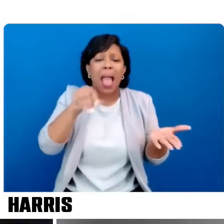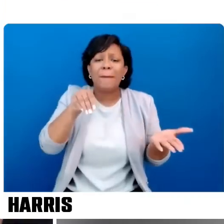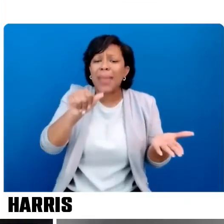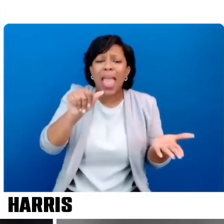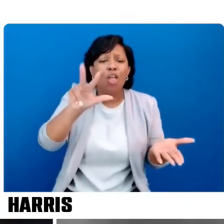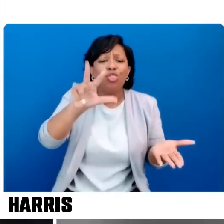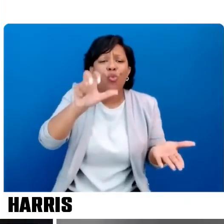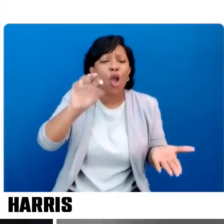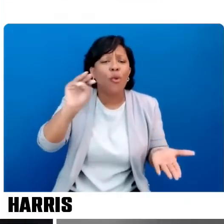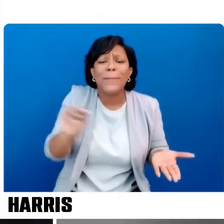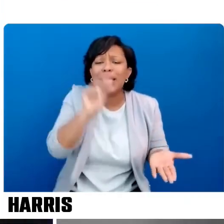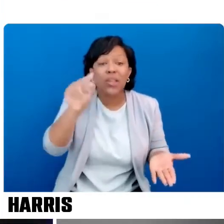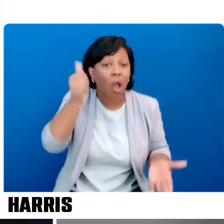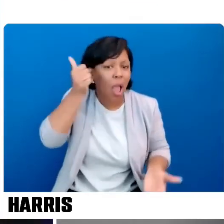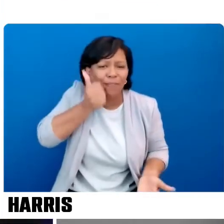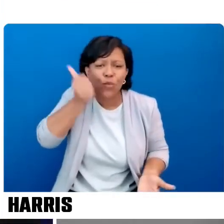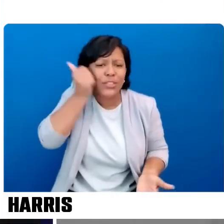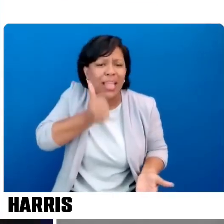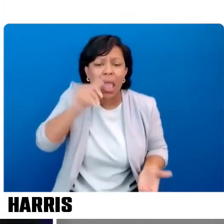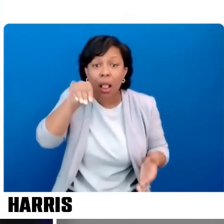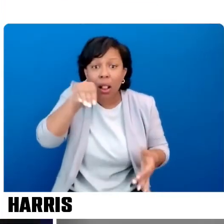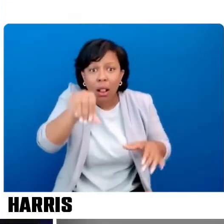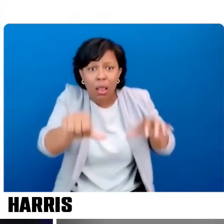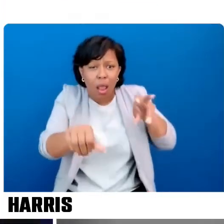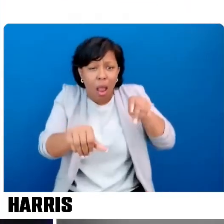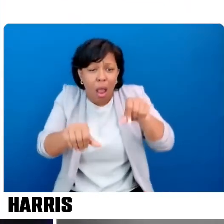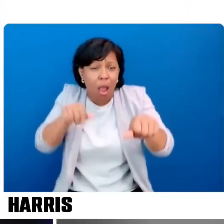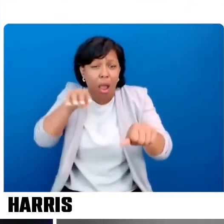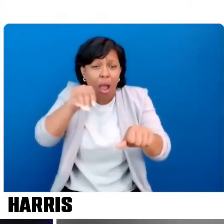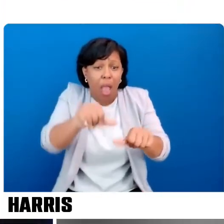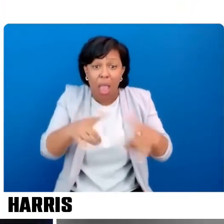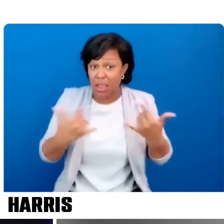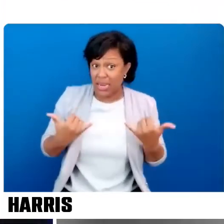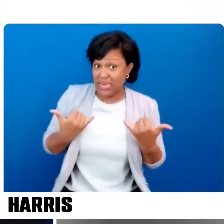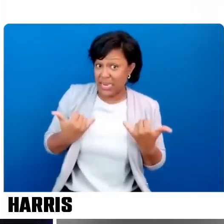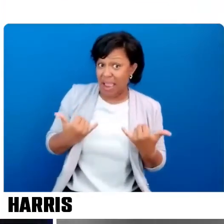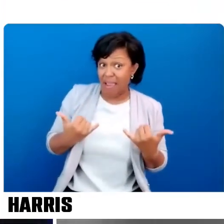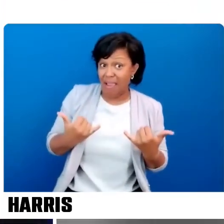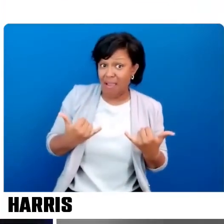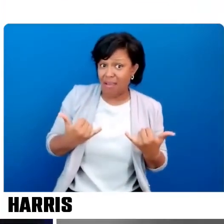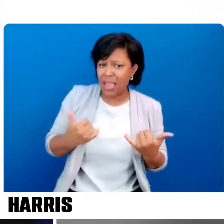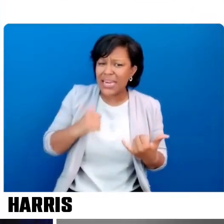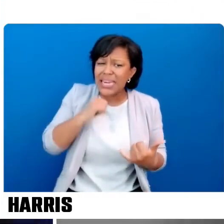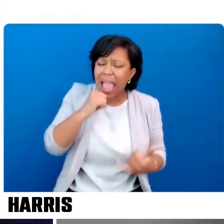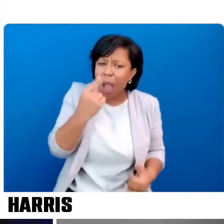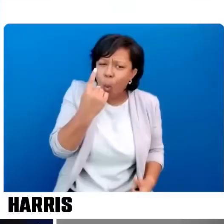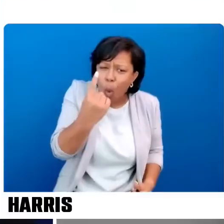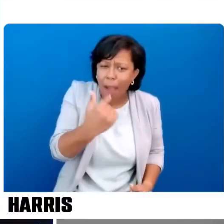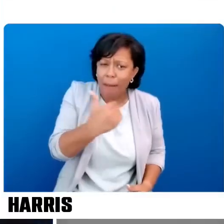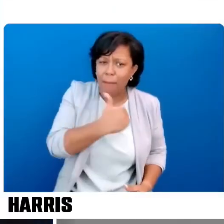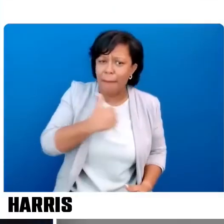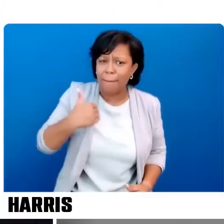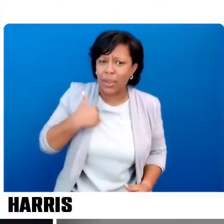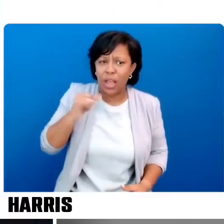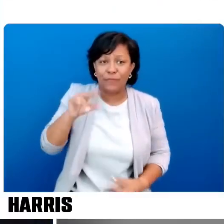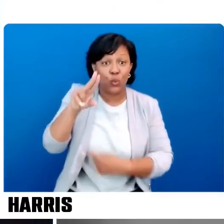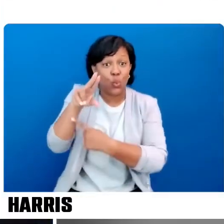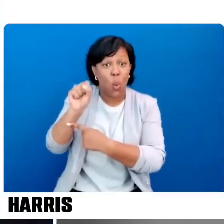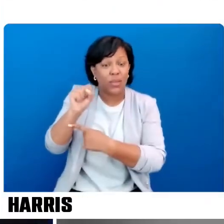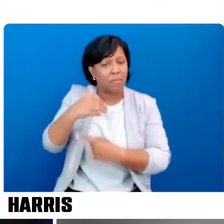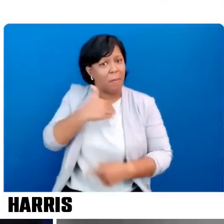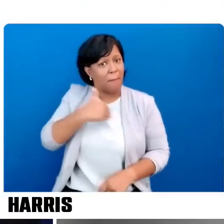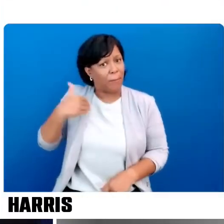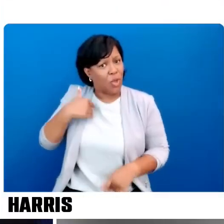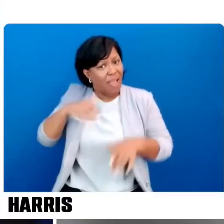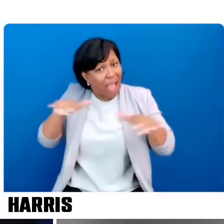of today, there is not one member of the United States military who is in active duty in a combat zone